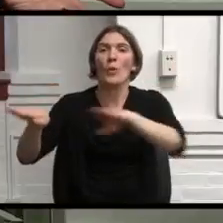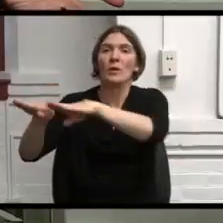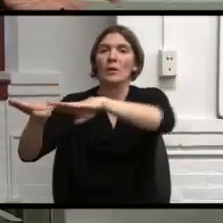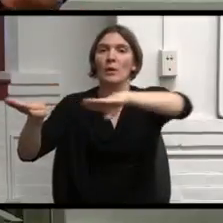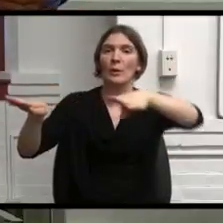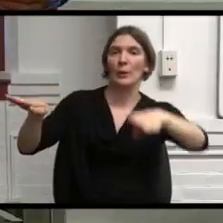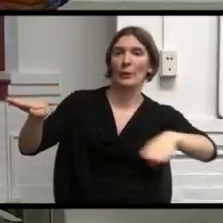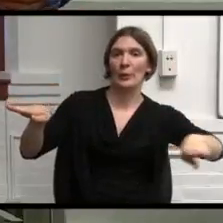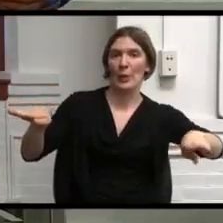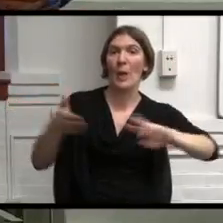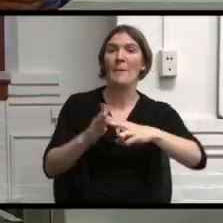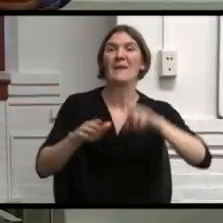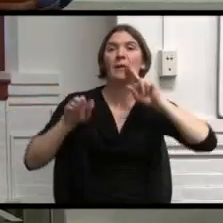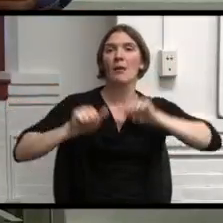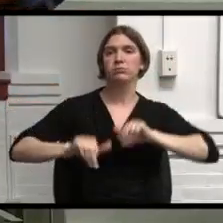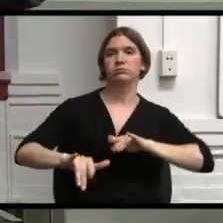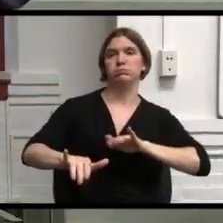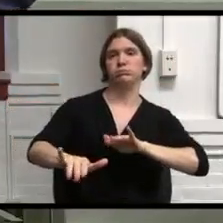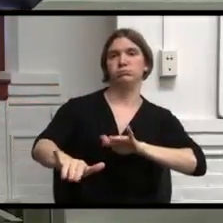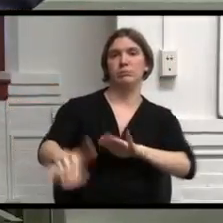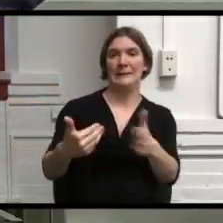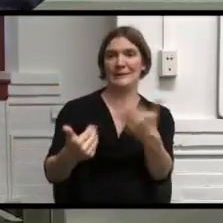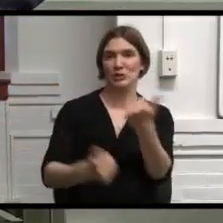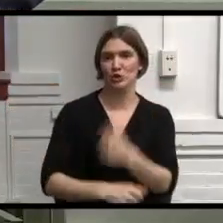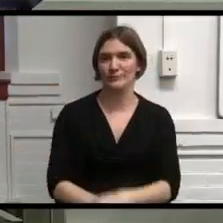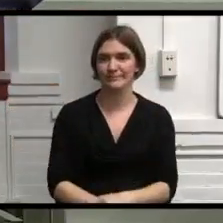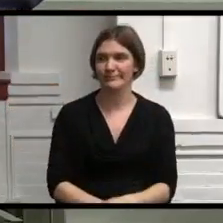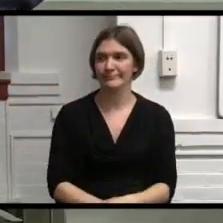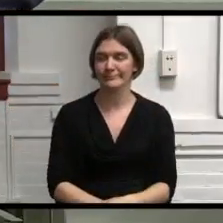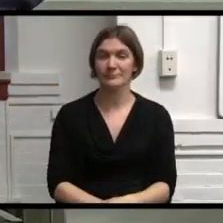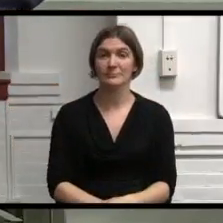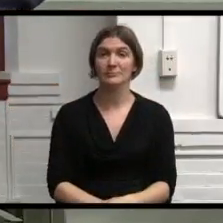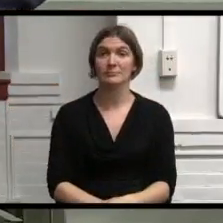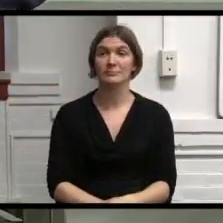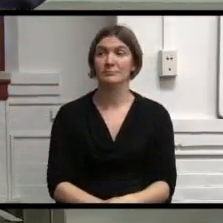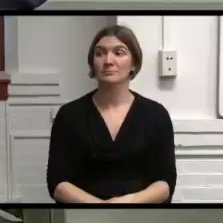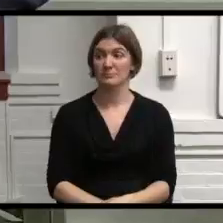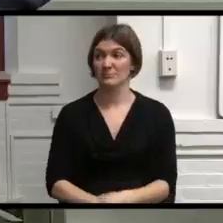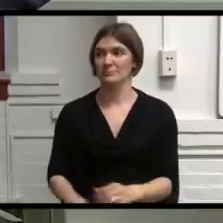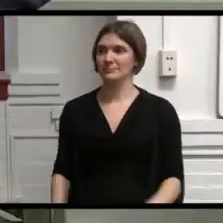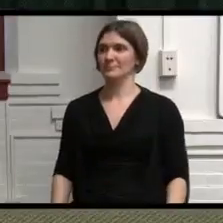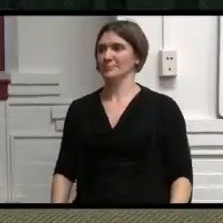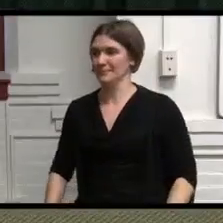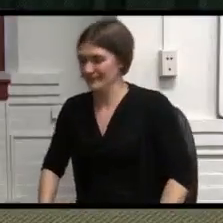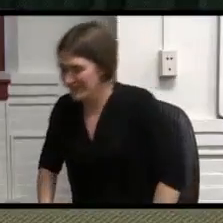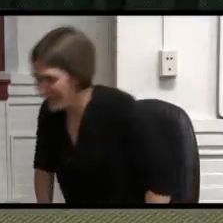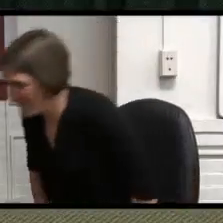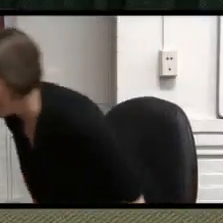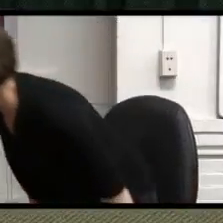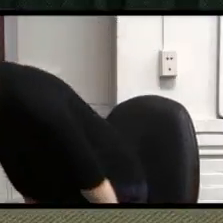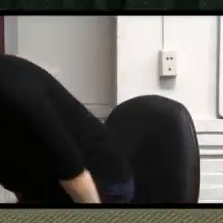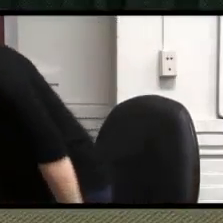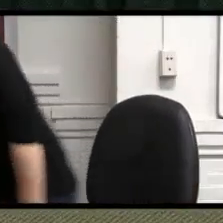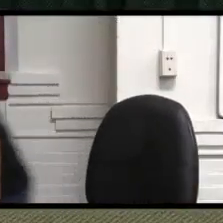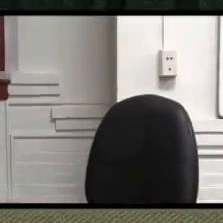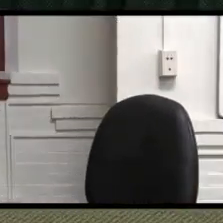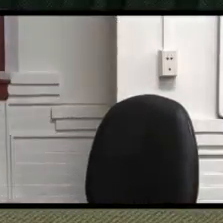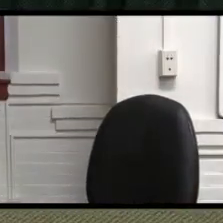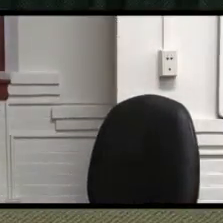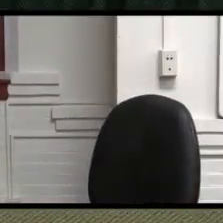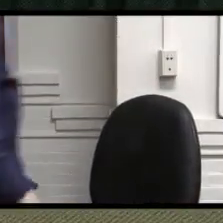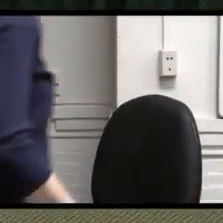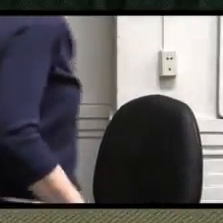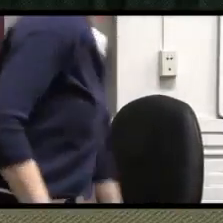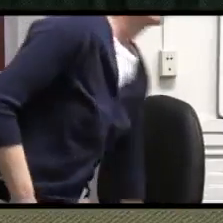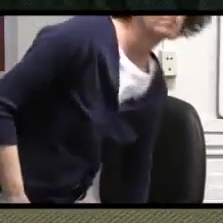there'll be a lot more room for storage. Right. So, right. Yep. Yeah. Yeah. You mentioned our brownfields resources.